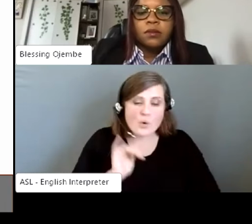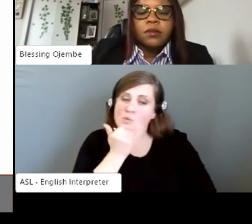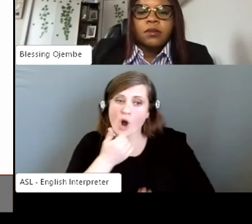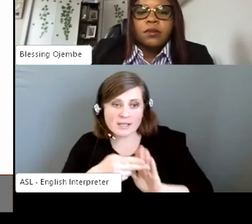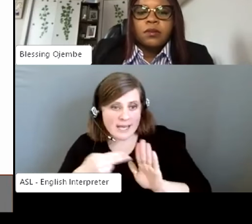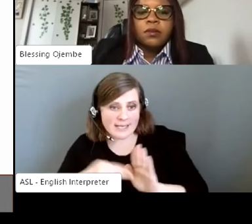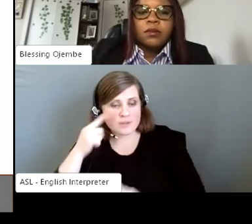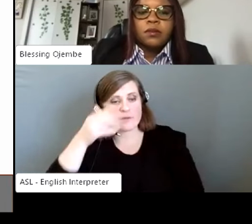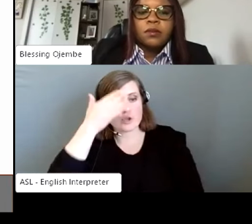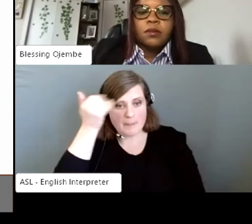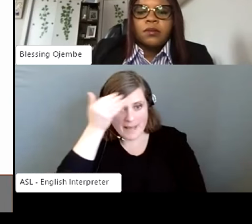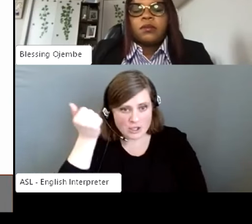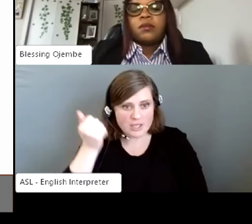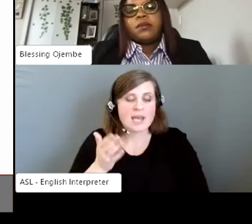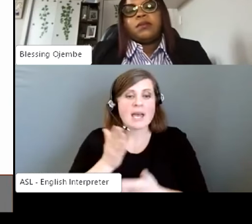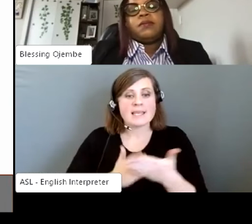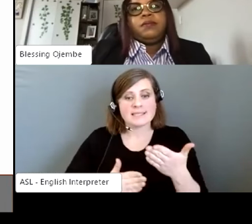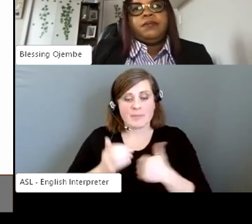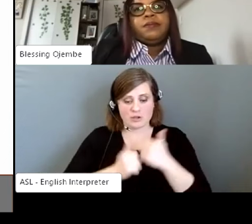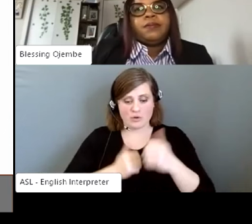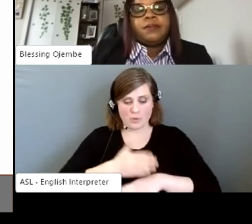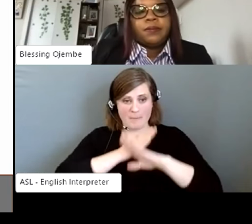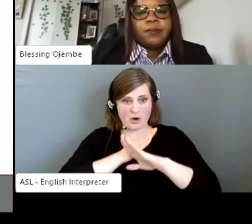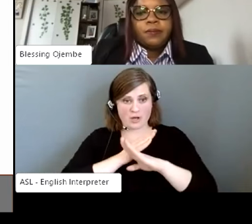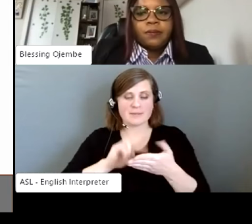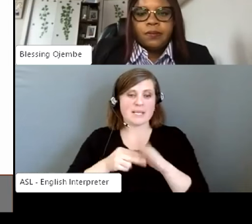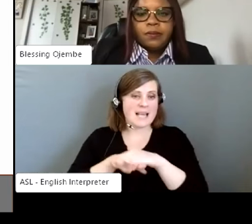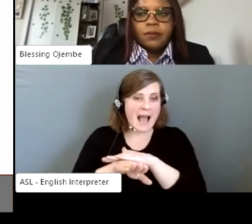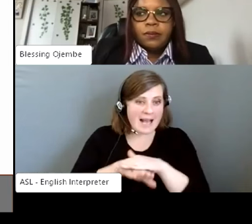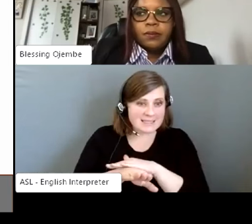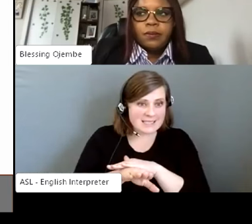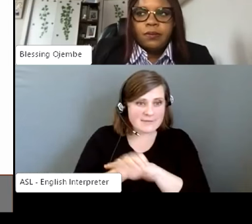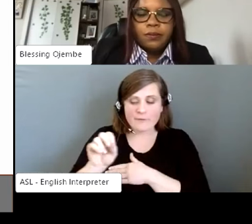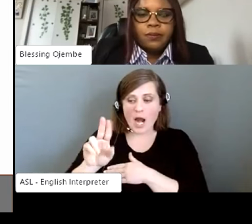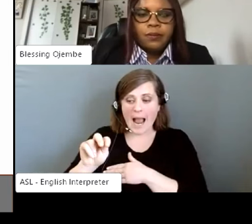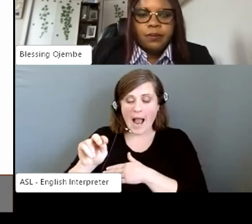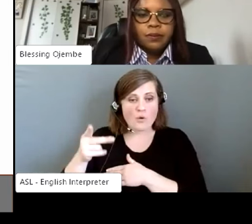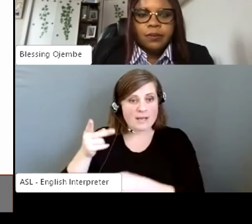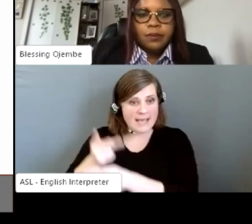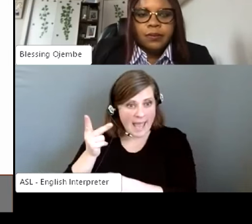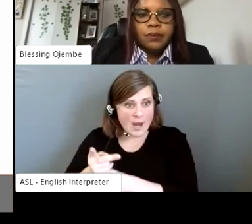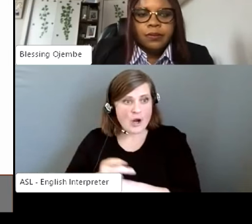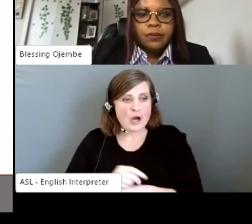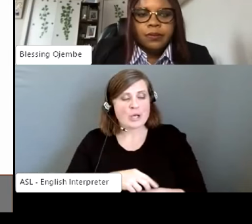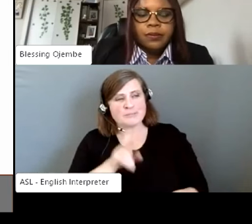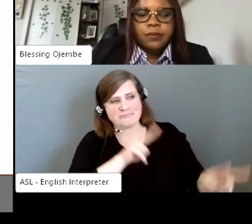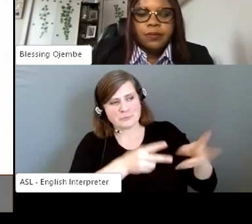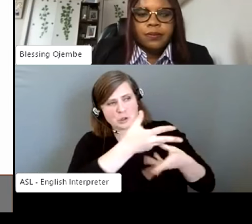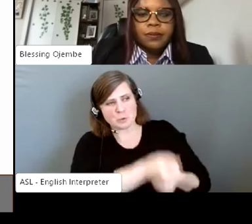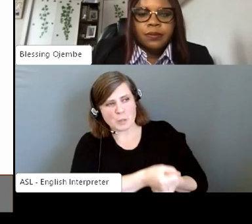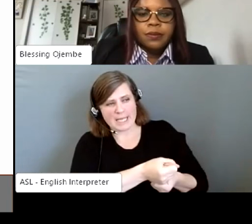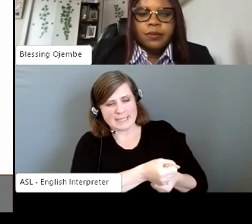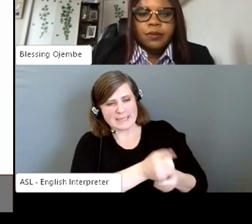of those structural barriers, which also includes limited access to healthcare, mistrust of the medical institutions, as well